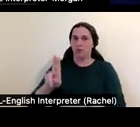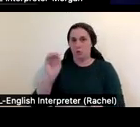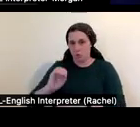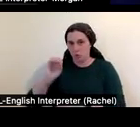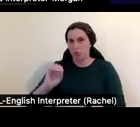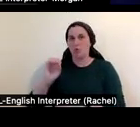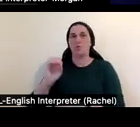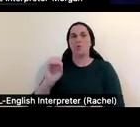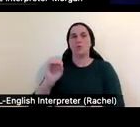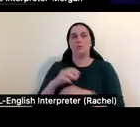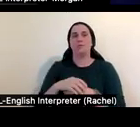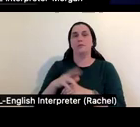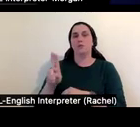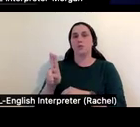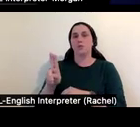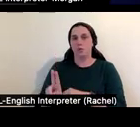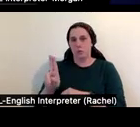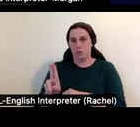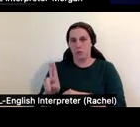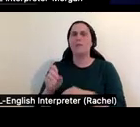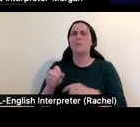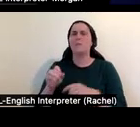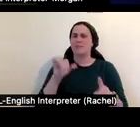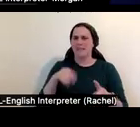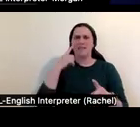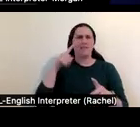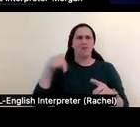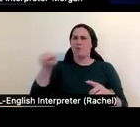I hear it, but this is like tricky to hear. So the